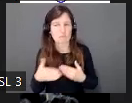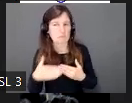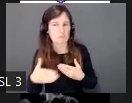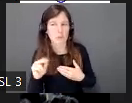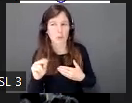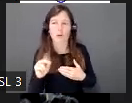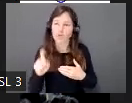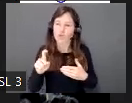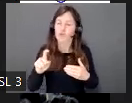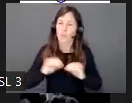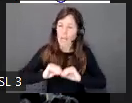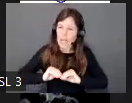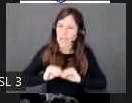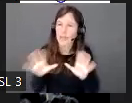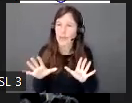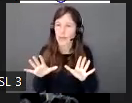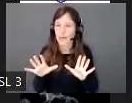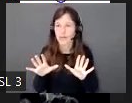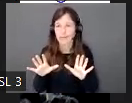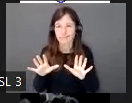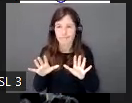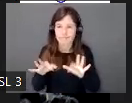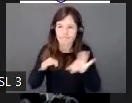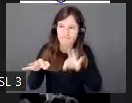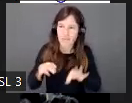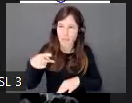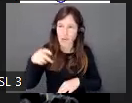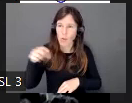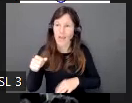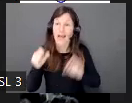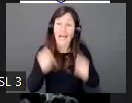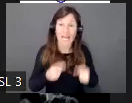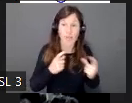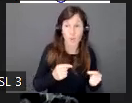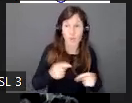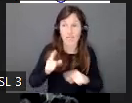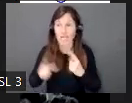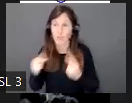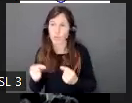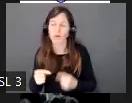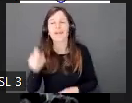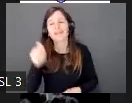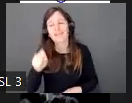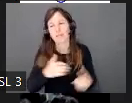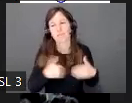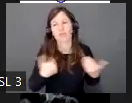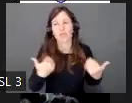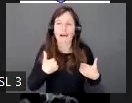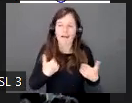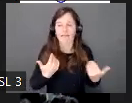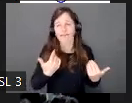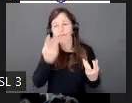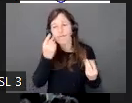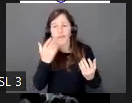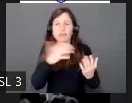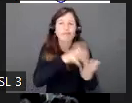a POA who's managing finances on this is what I can and cannot do. Yes, there's packages from the ministry, I totally understand, but when I